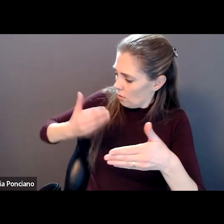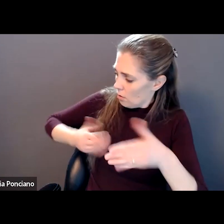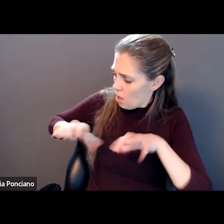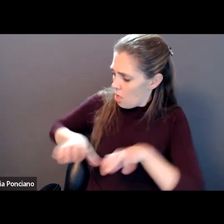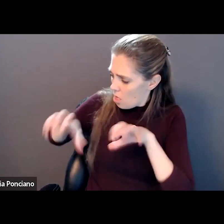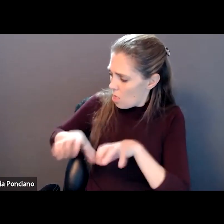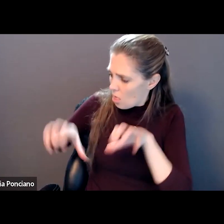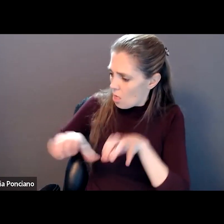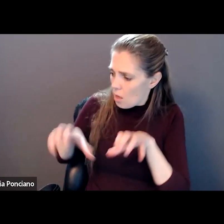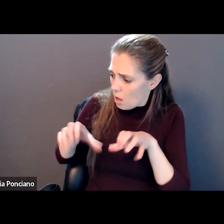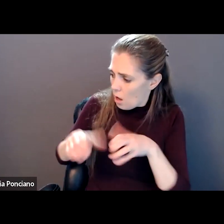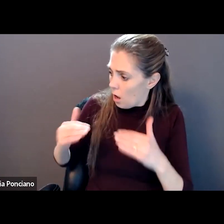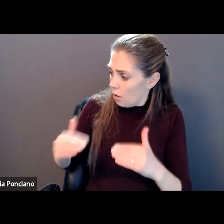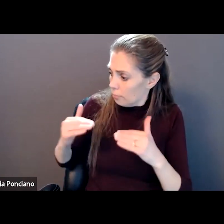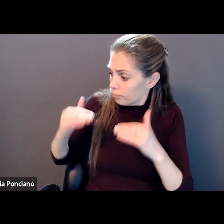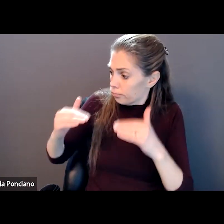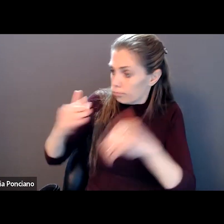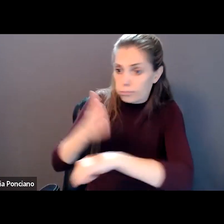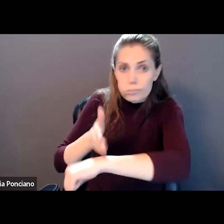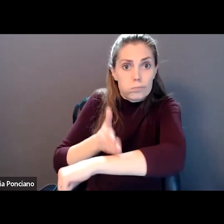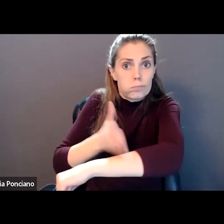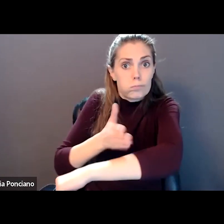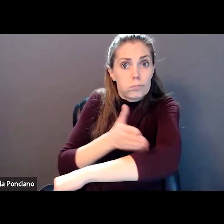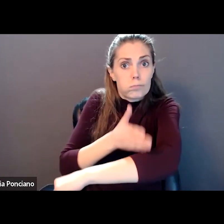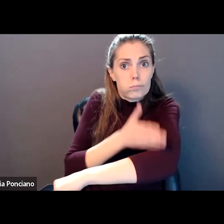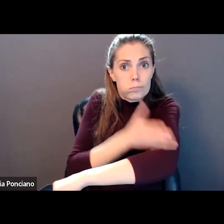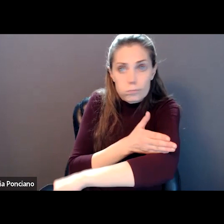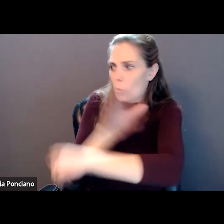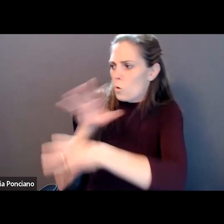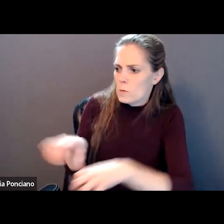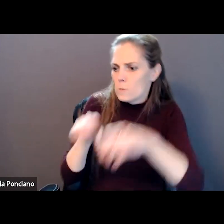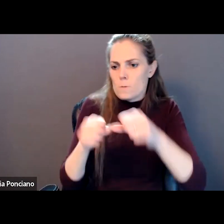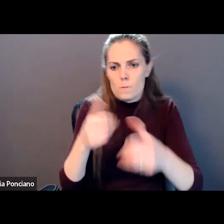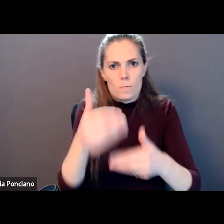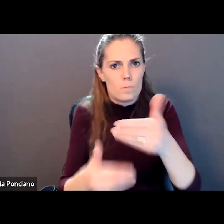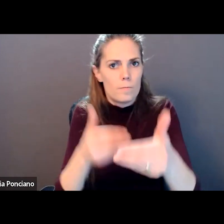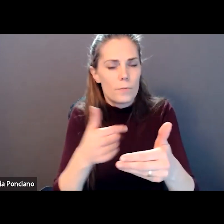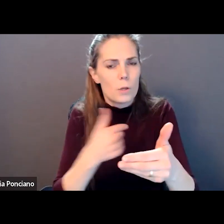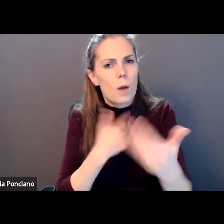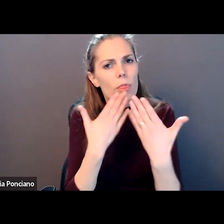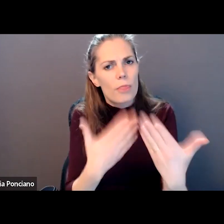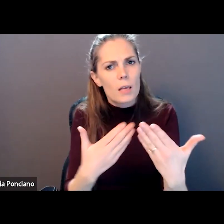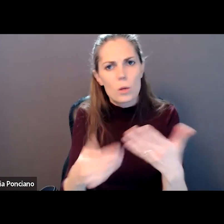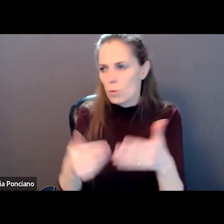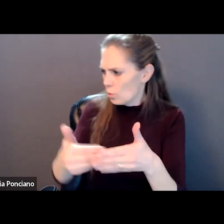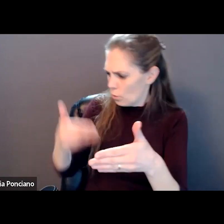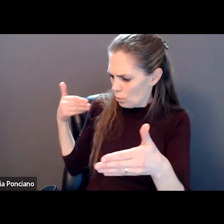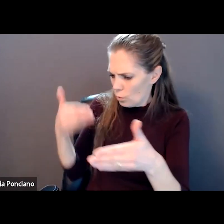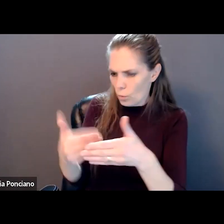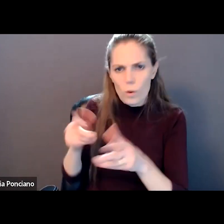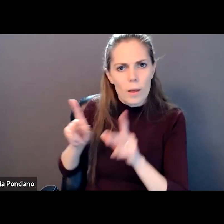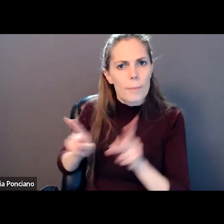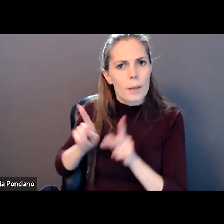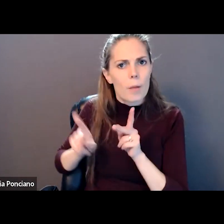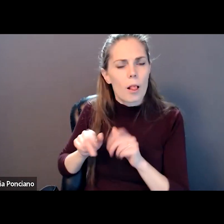thank those folks who stepped out of the shadows and said, no,